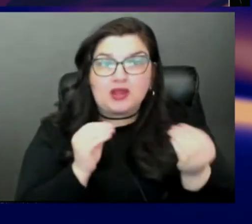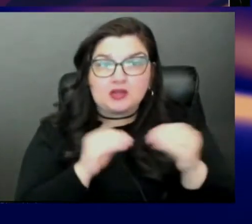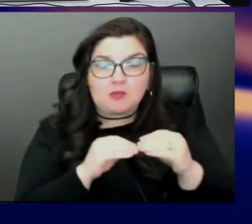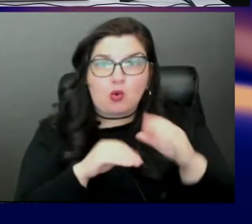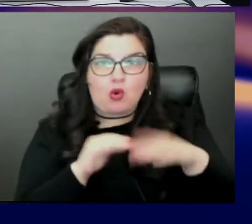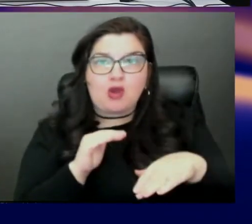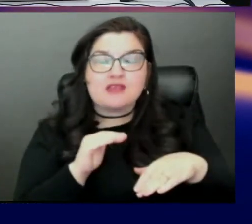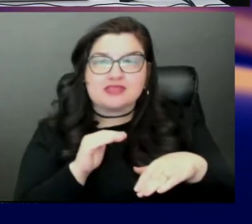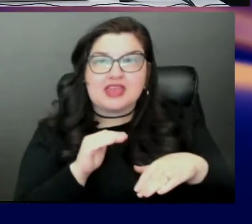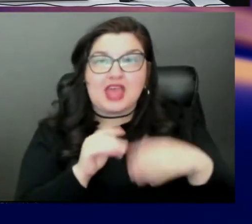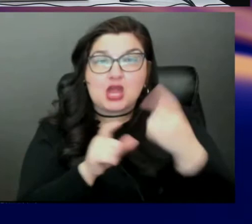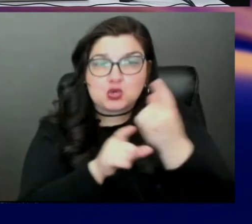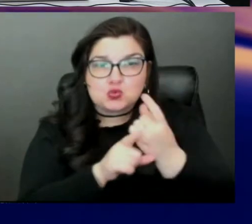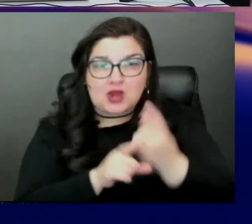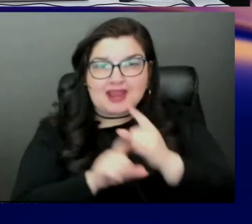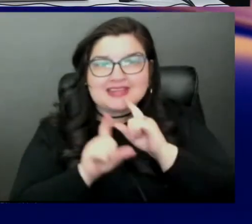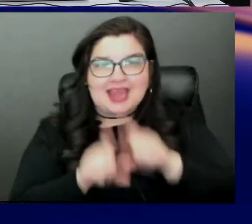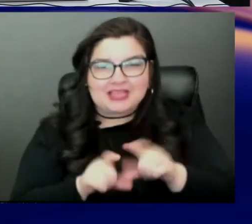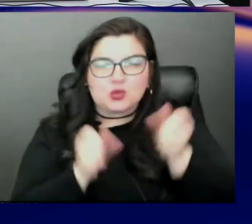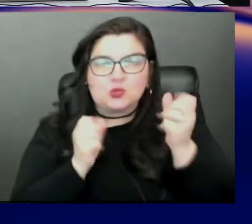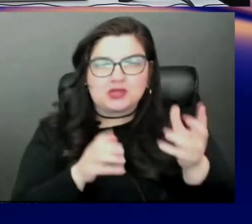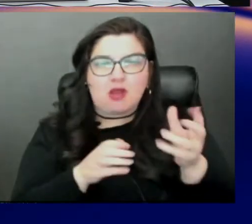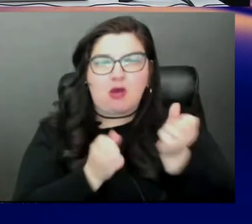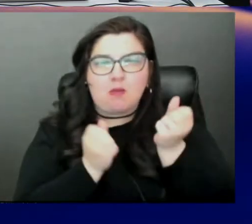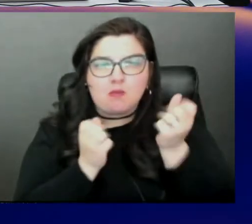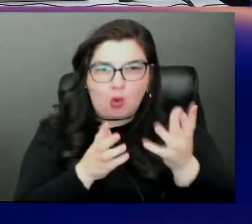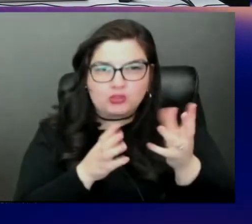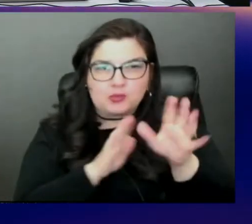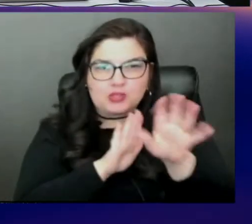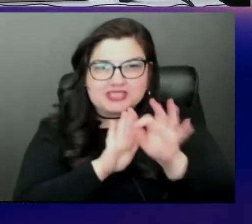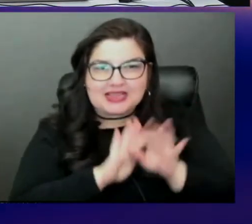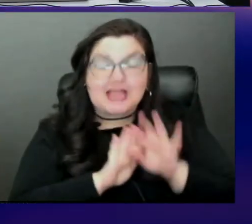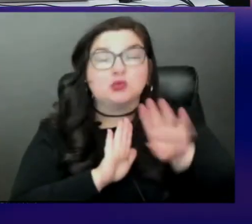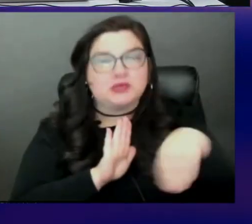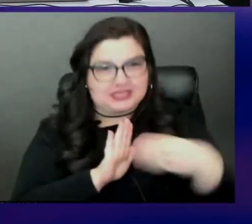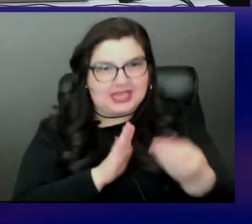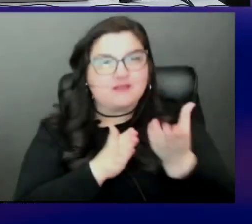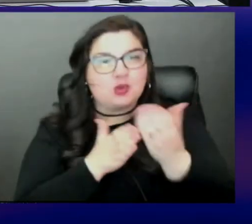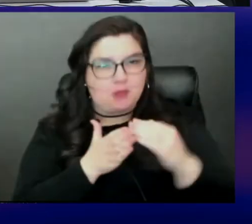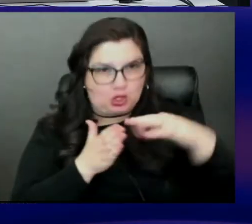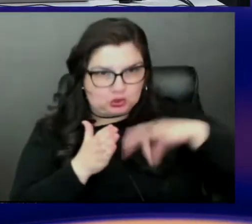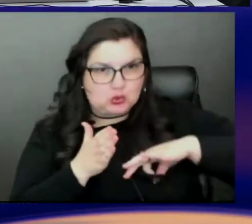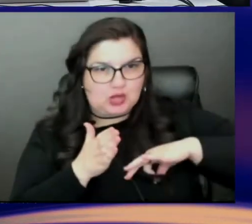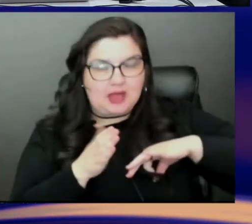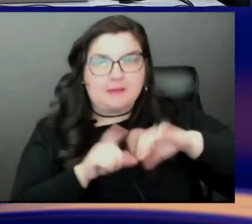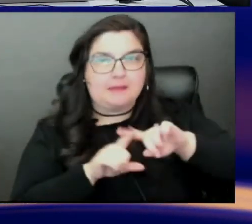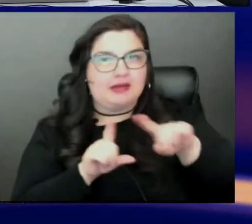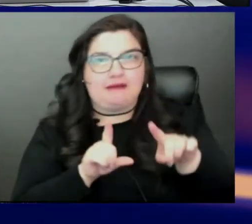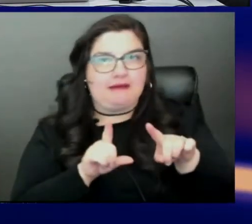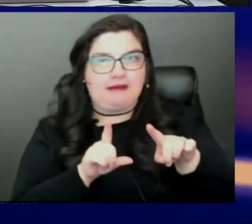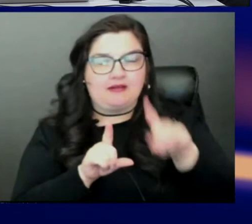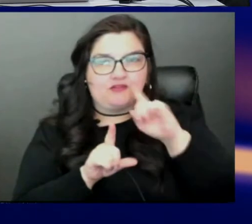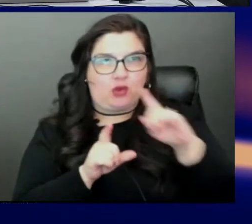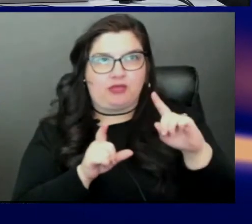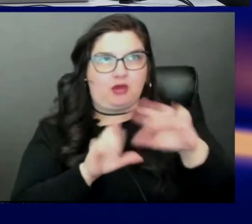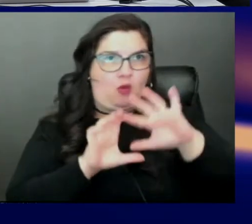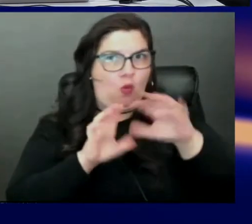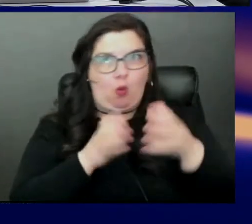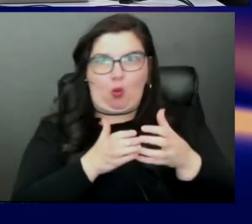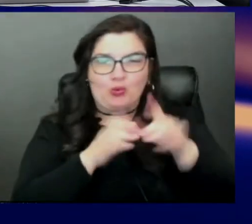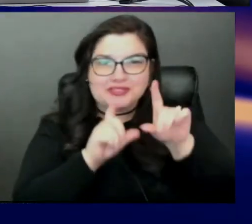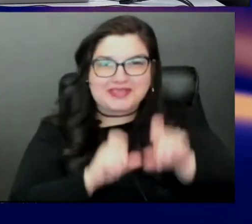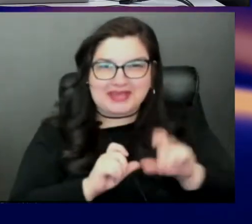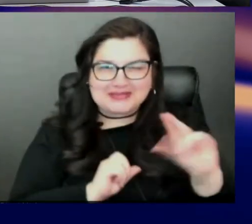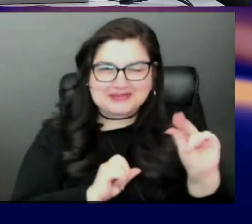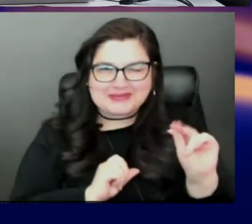we call those multiple select, we do give partial credit on those questions, but you don't get partial credit for the whole assessment. You don't